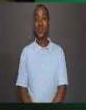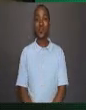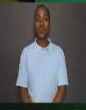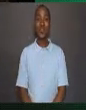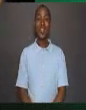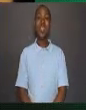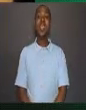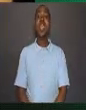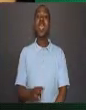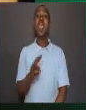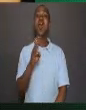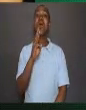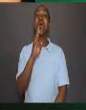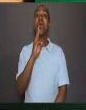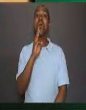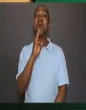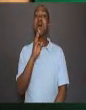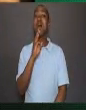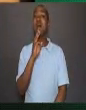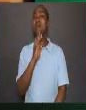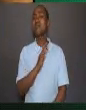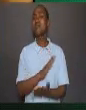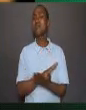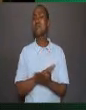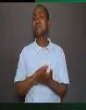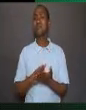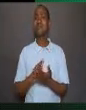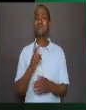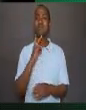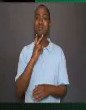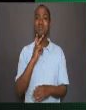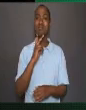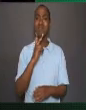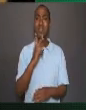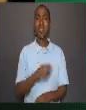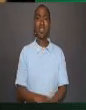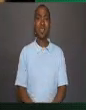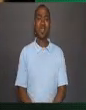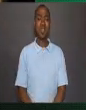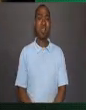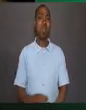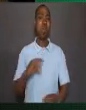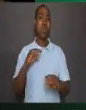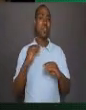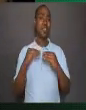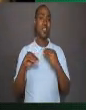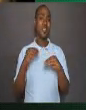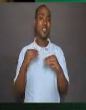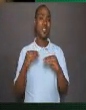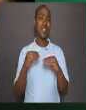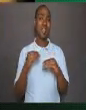Water vapor is clear, but when it becomes concentrated and